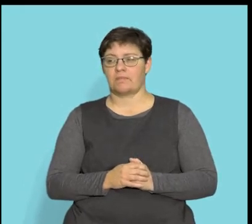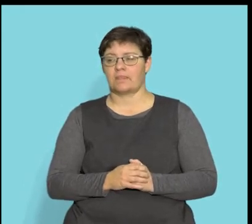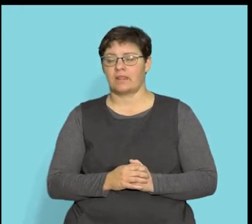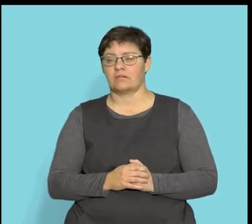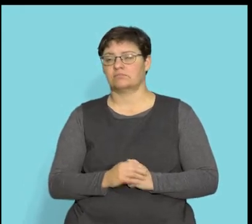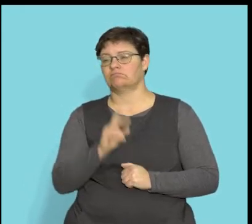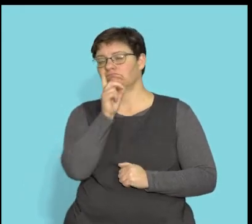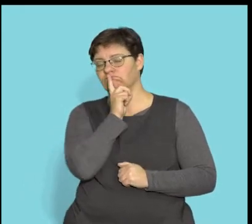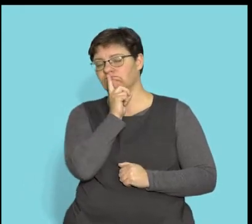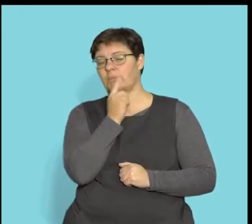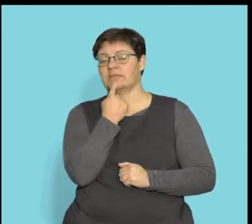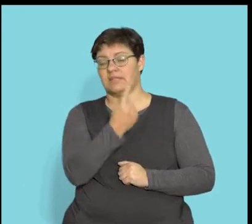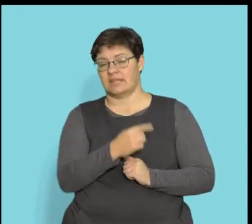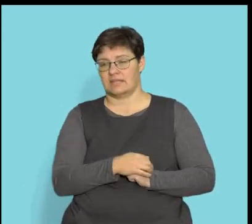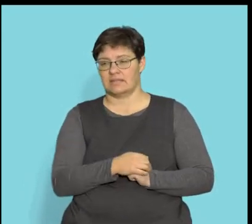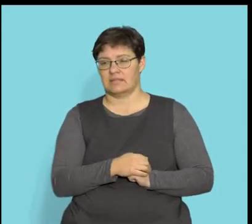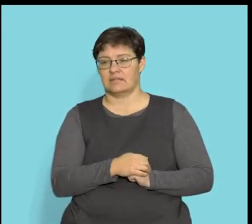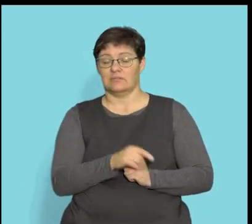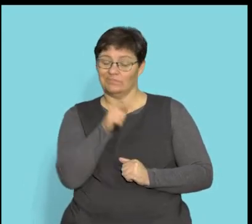Let's first have a look. So if I say